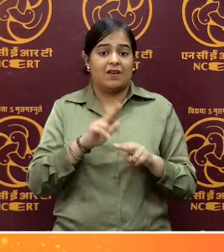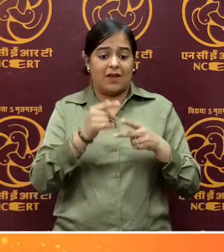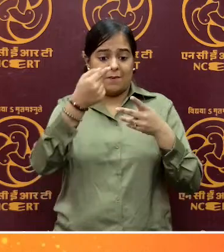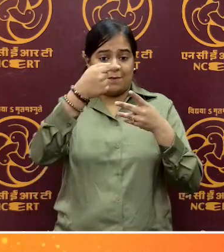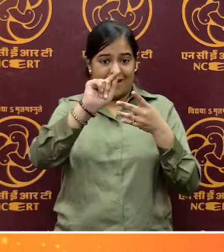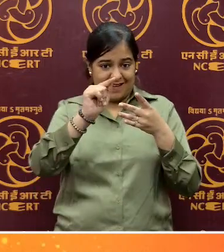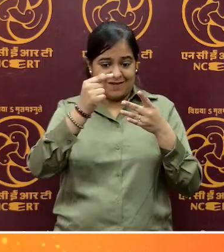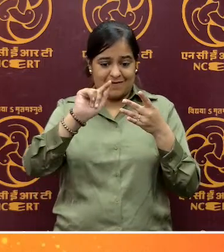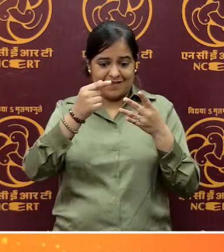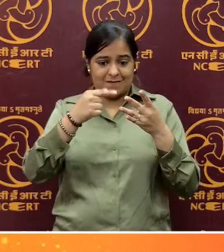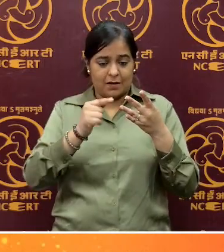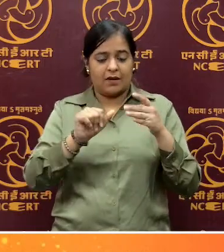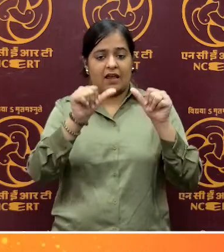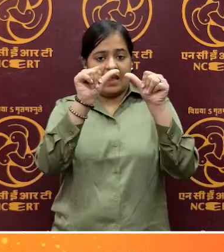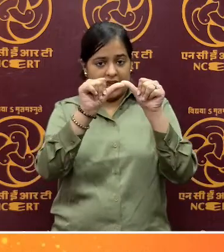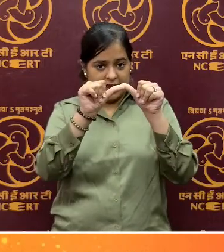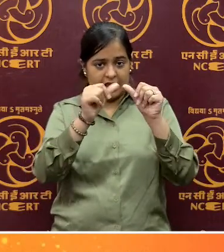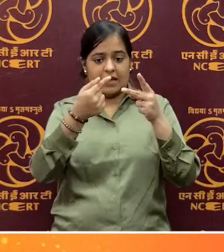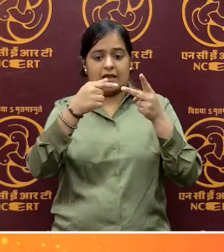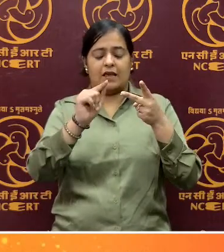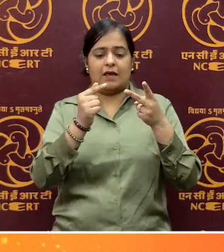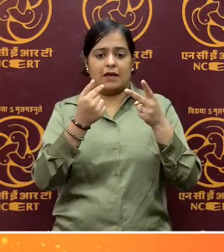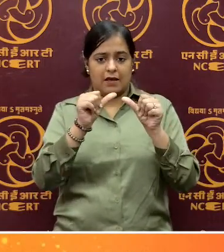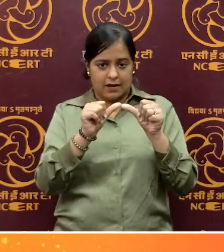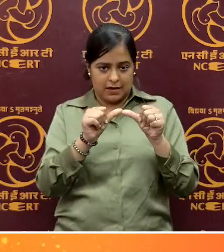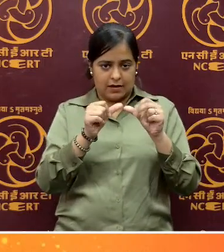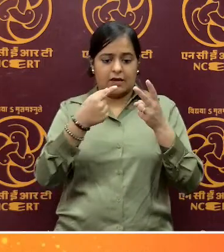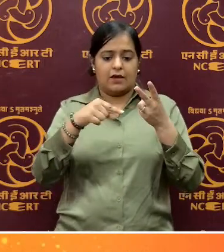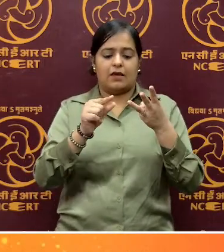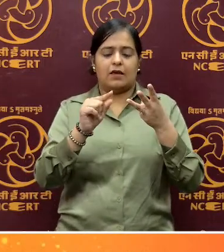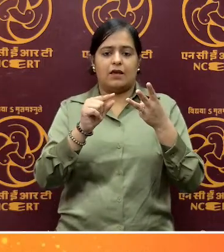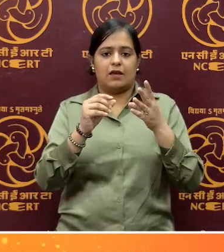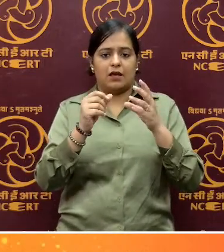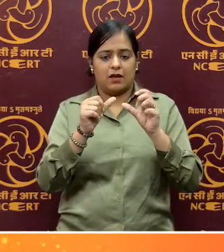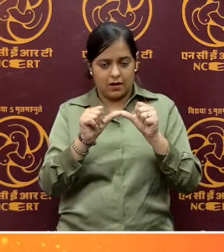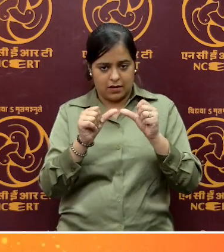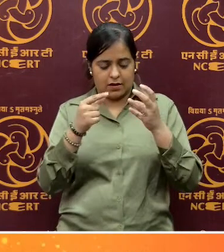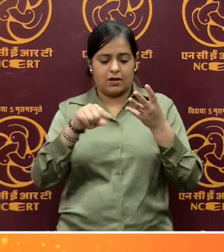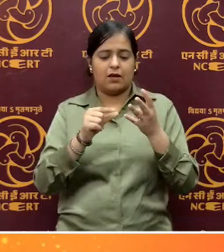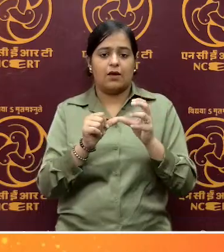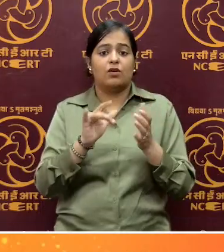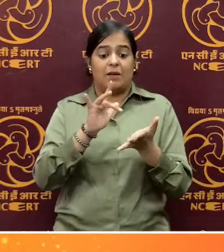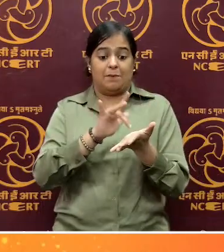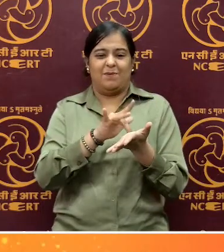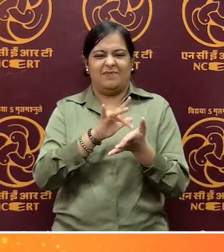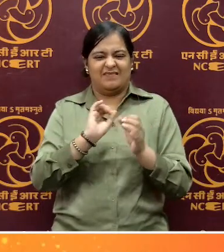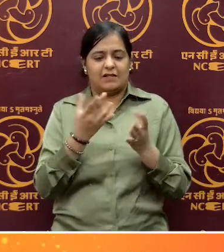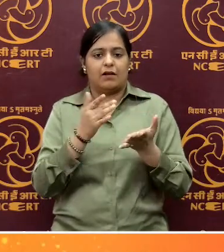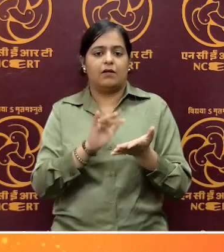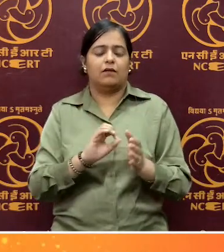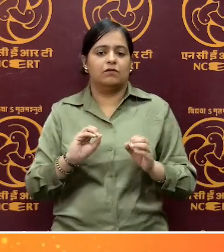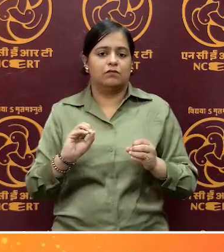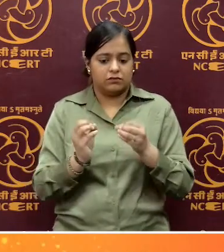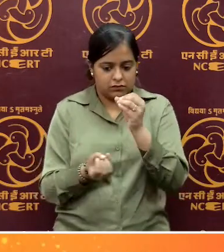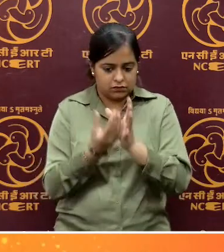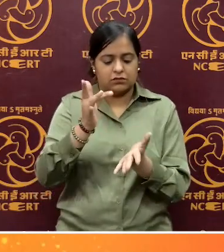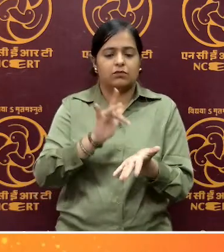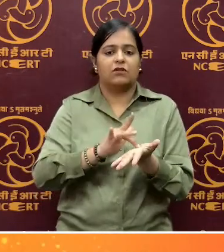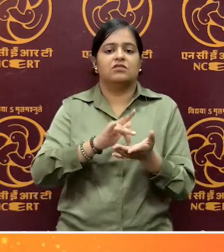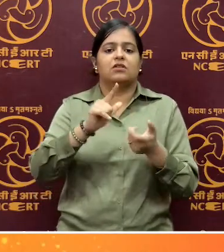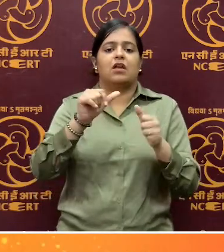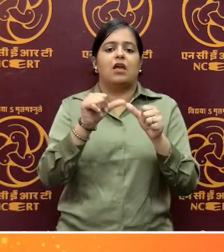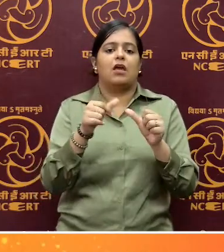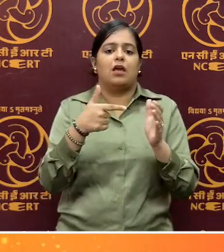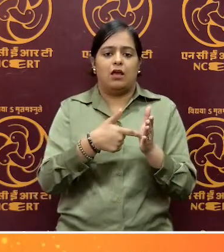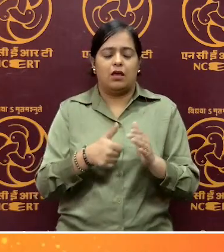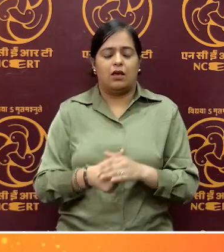I'll mark it as A. Let me mark it as A. This is the origin. So O to A, the length of it